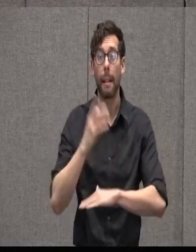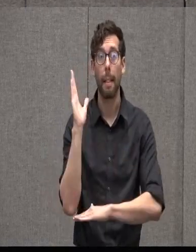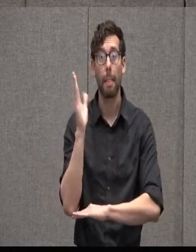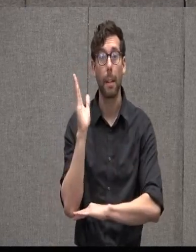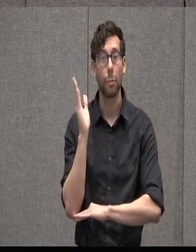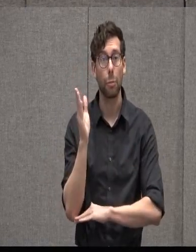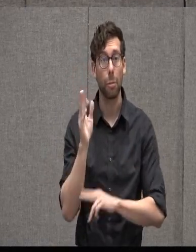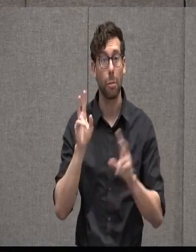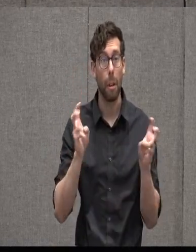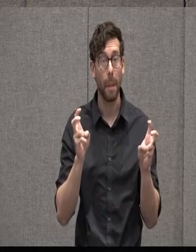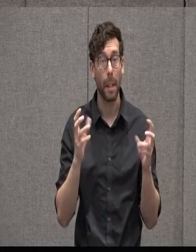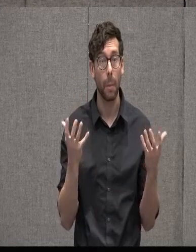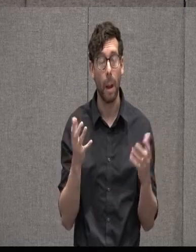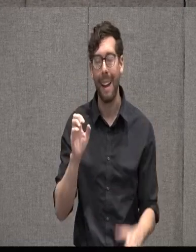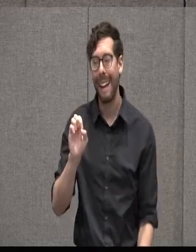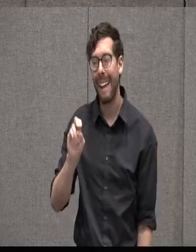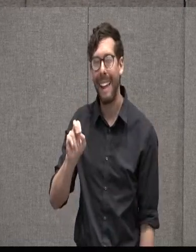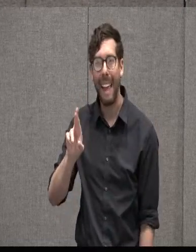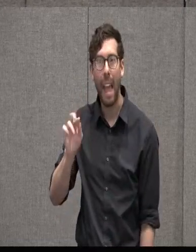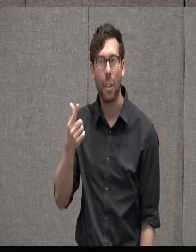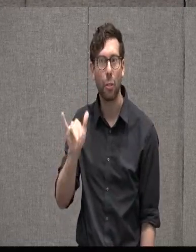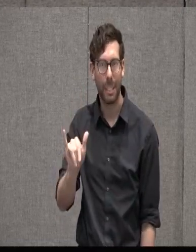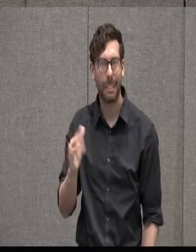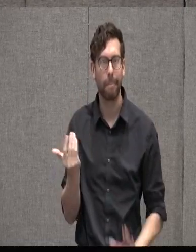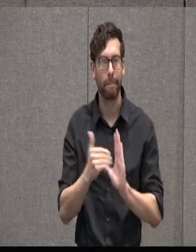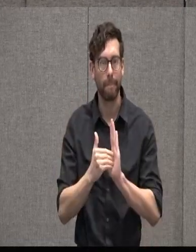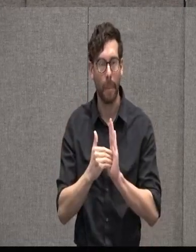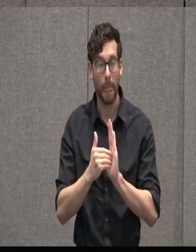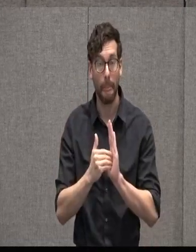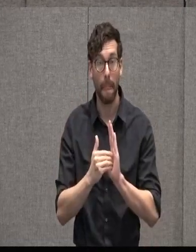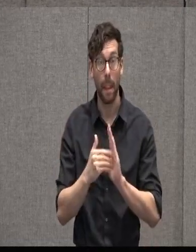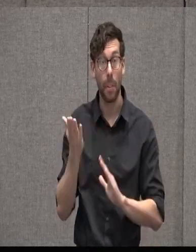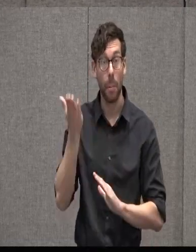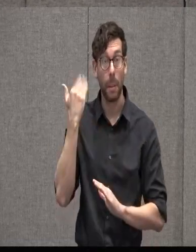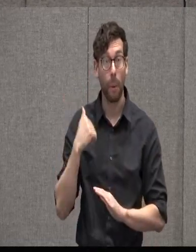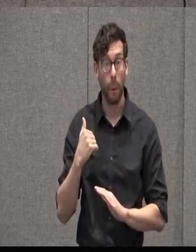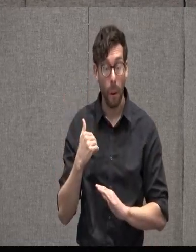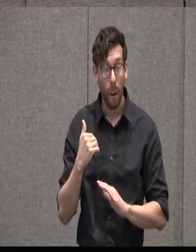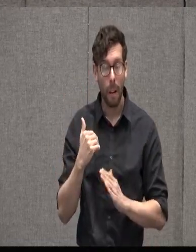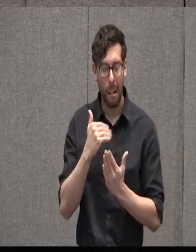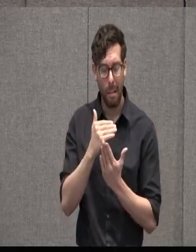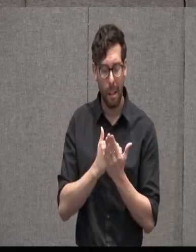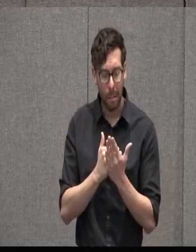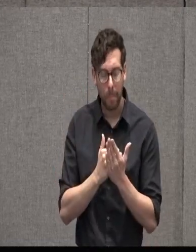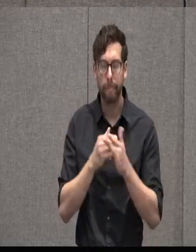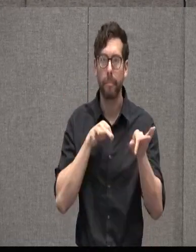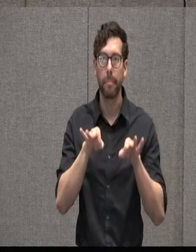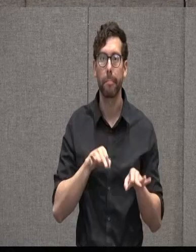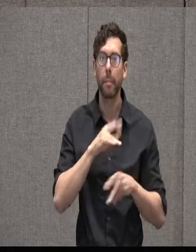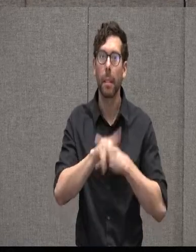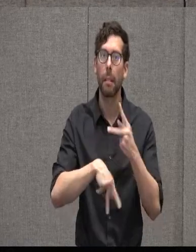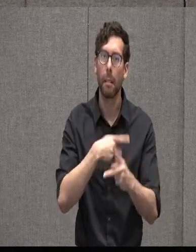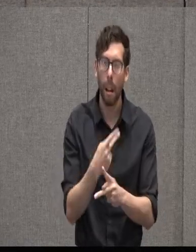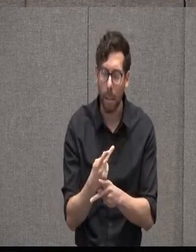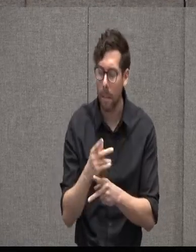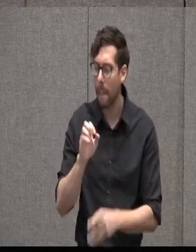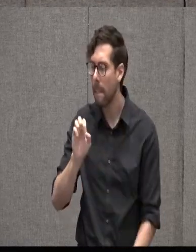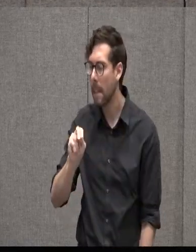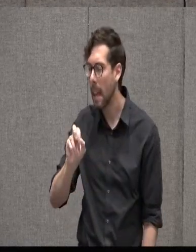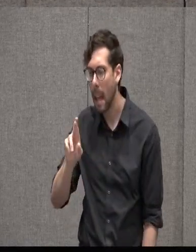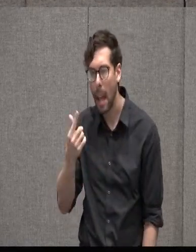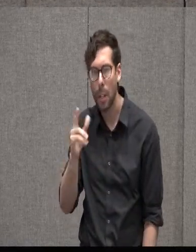and asking lots of questions about what's happening. Today, our focus is going to be back on energy. And so